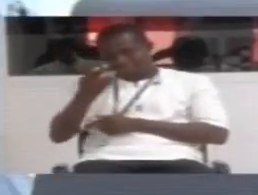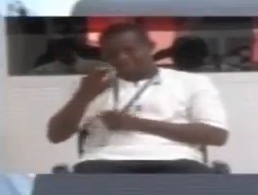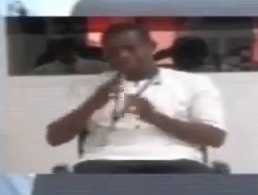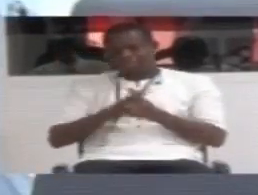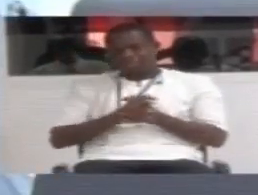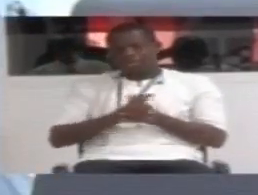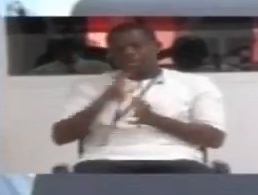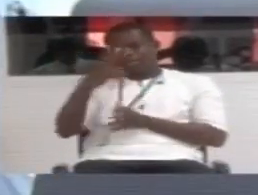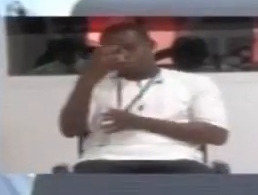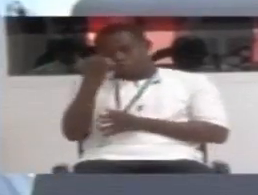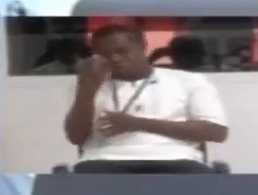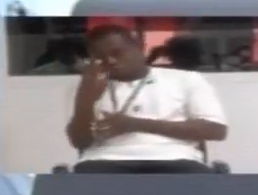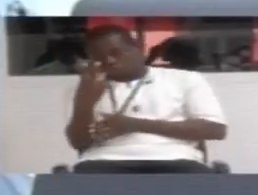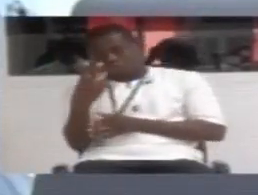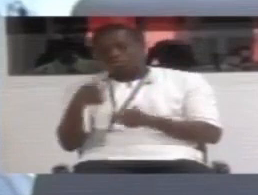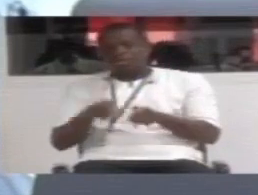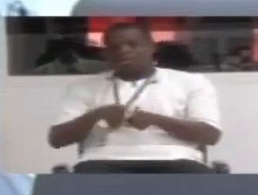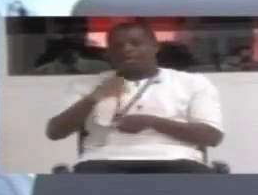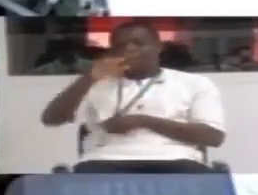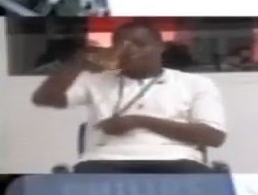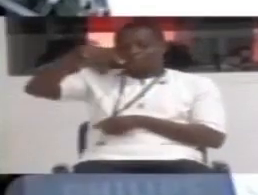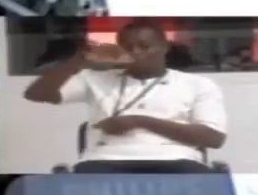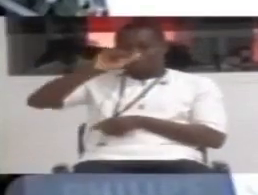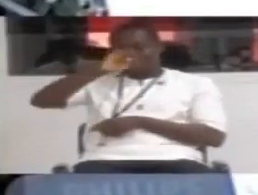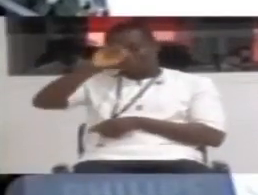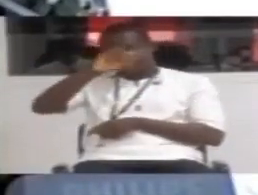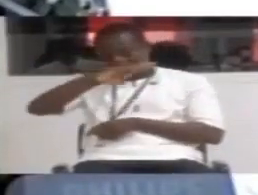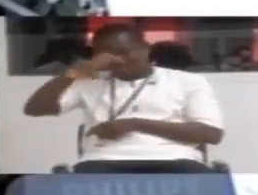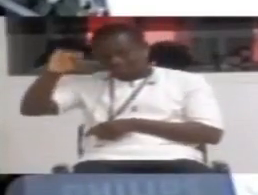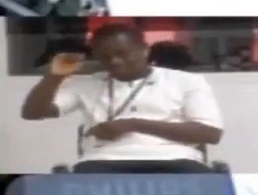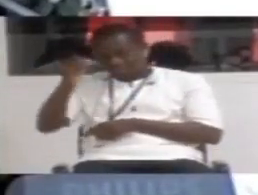WO2 Pasane. WO2 Pasane.